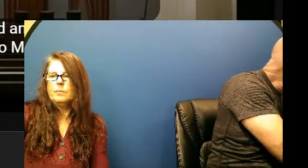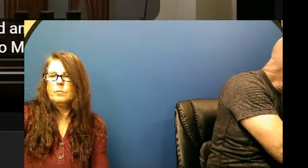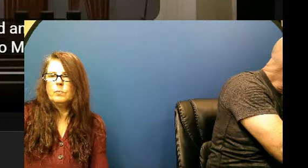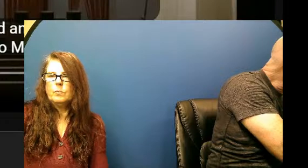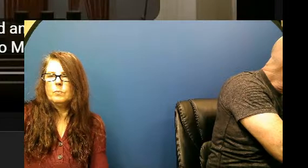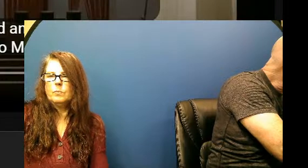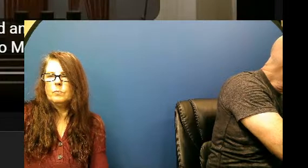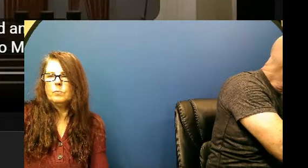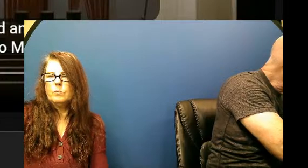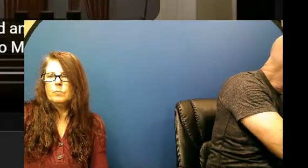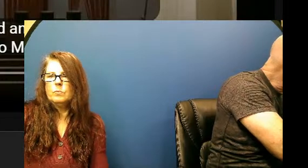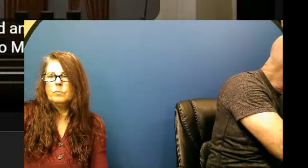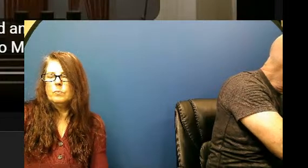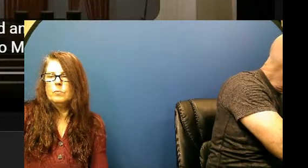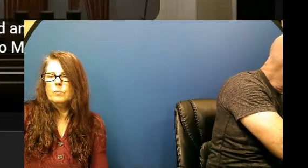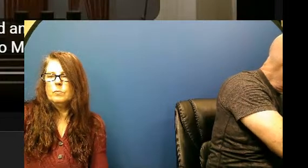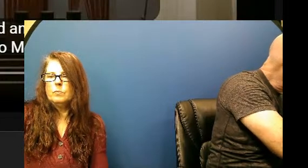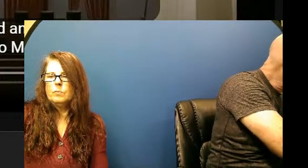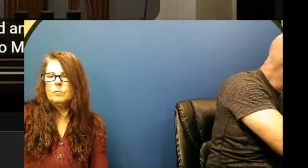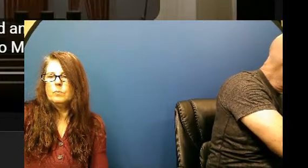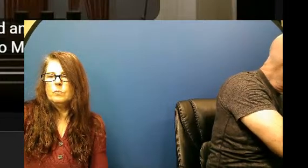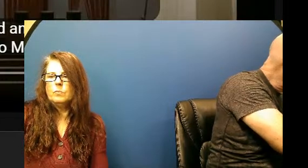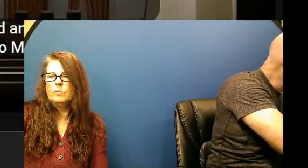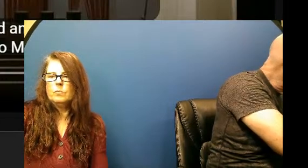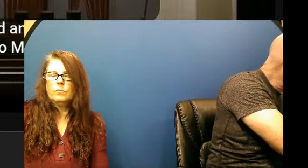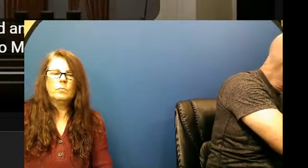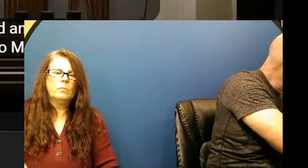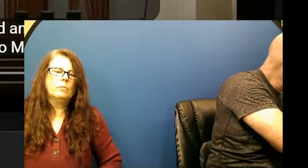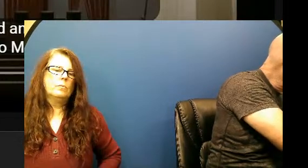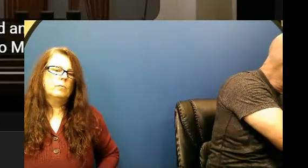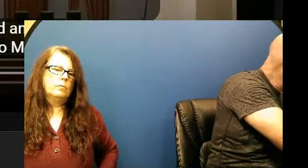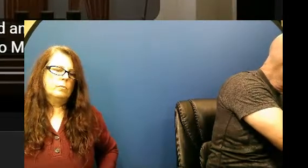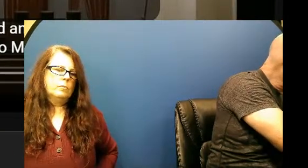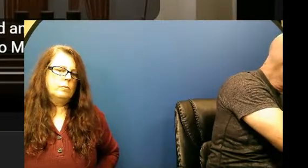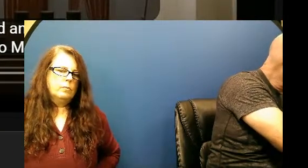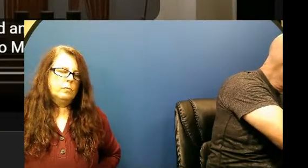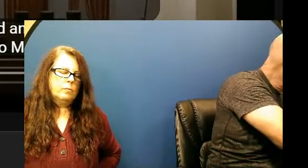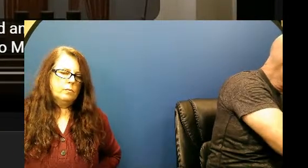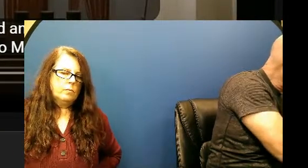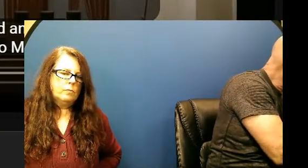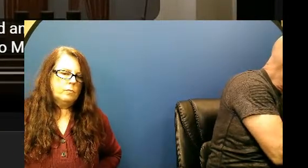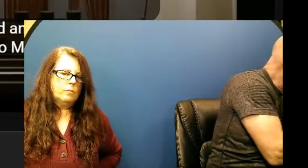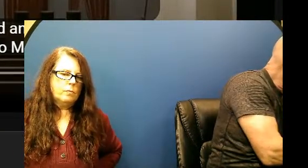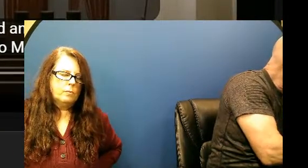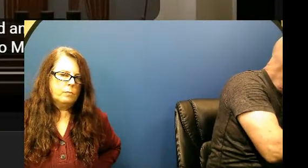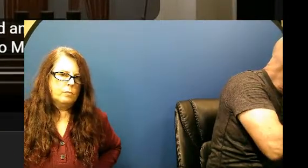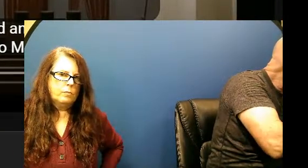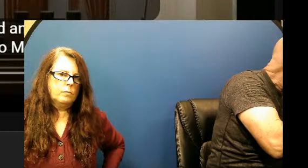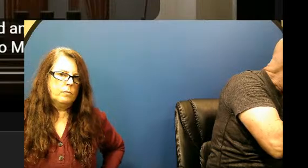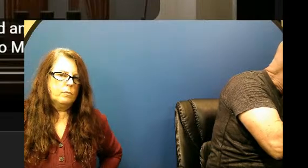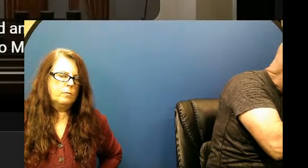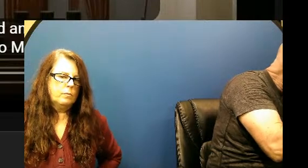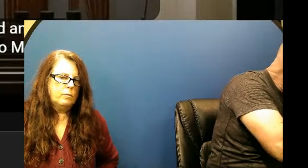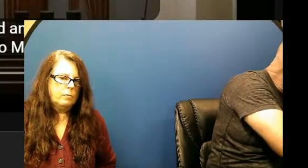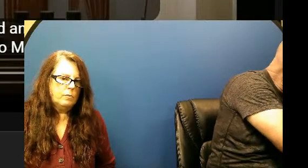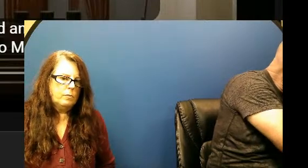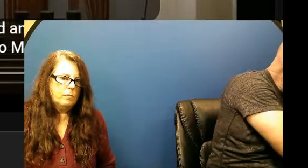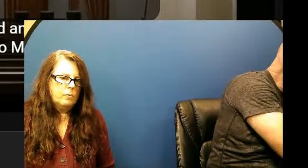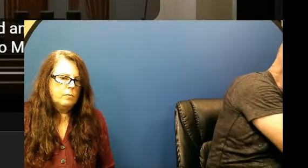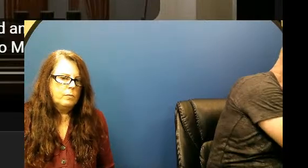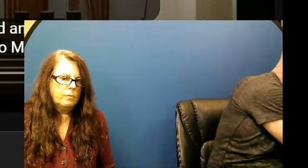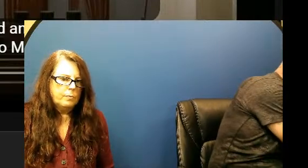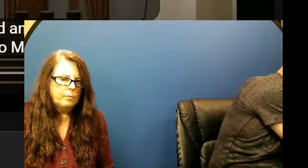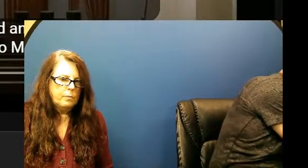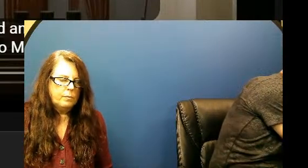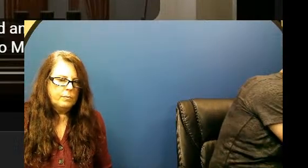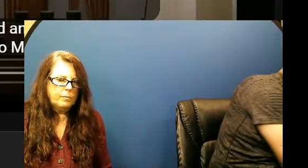a concern, then the question becomes, what kind of burden does it put on